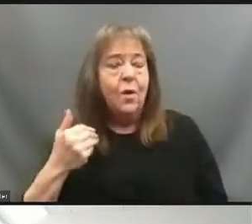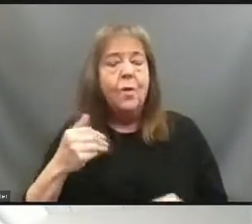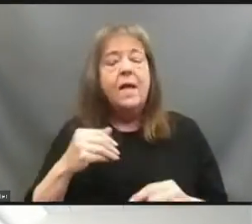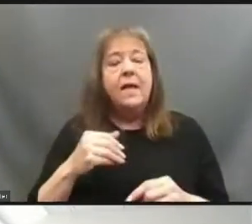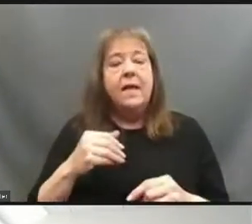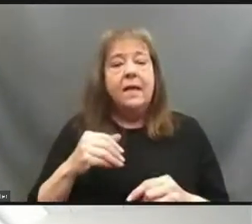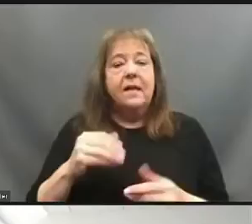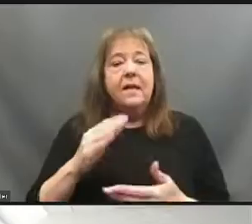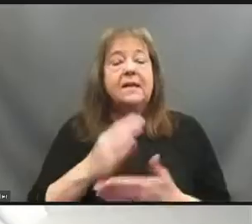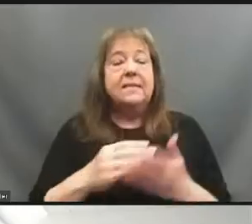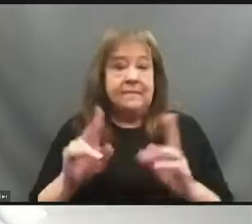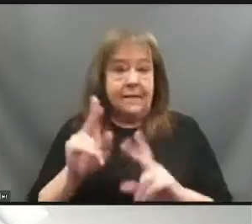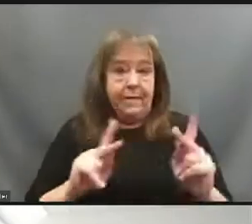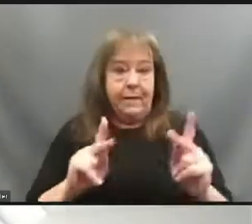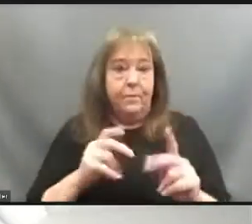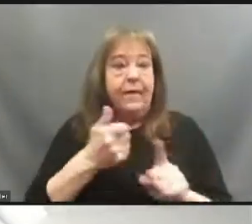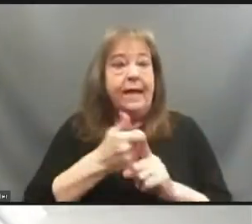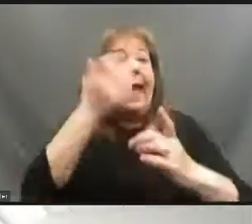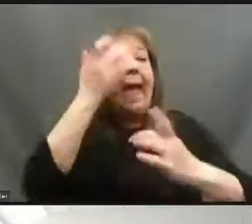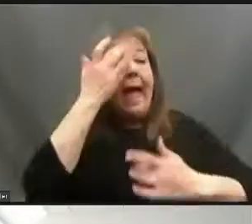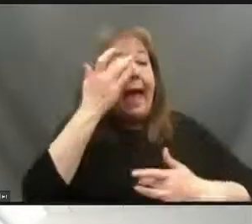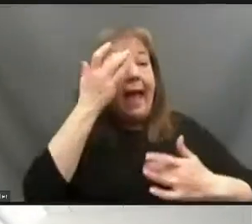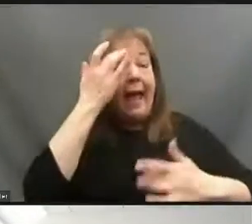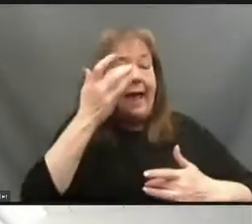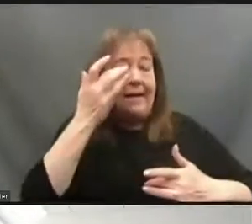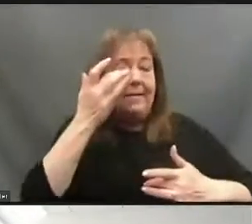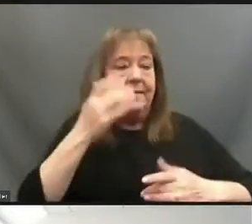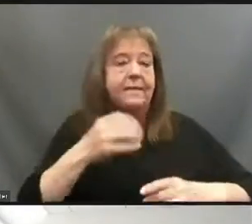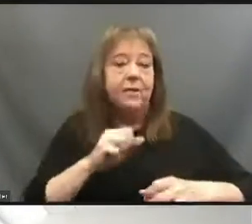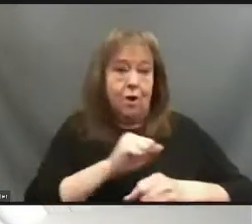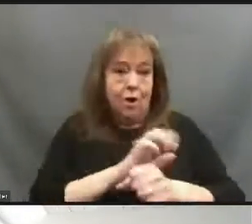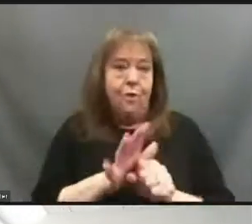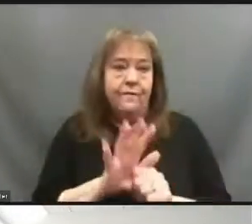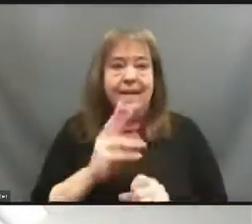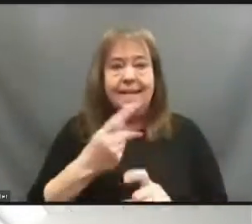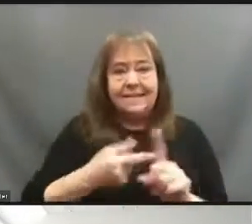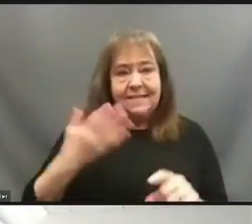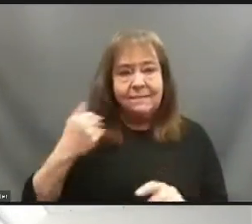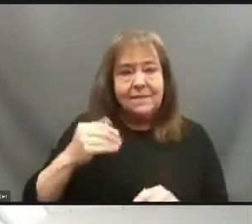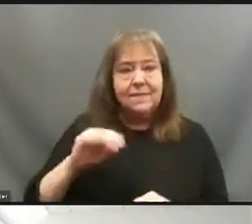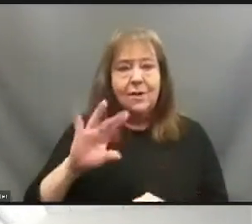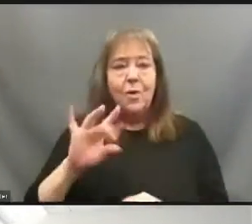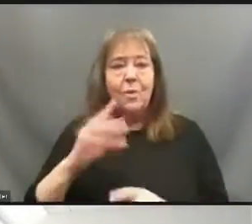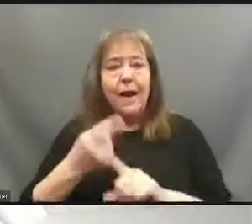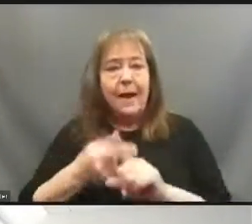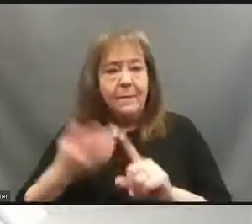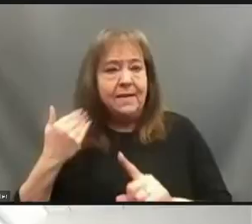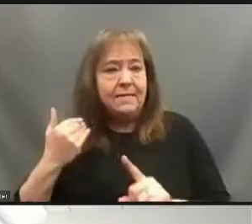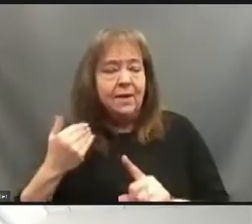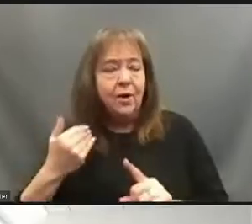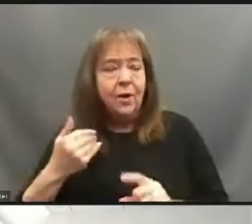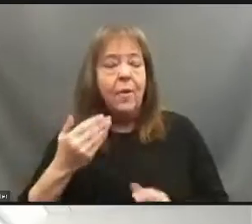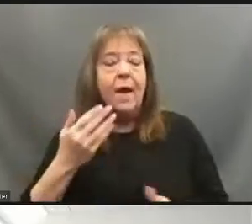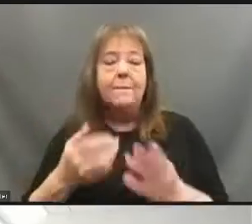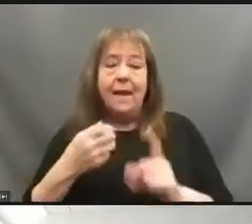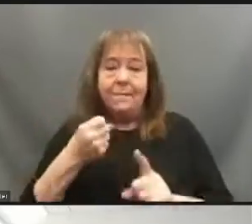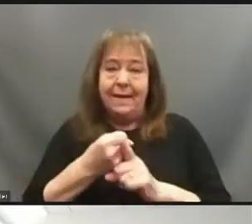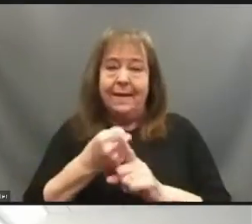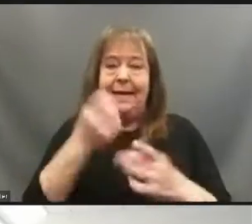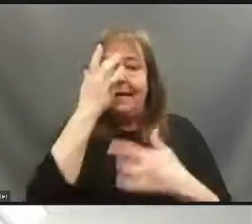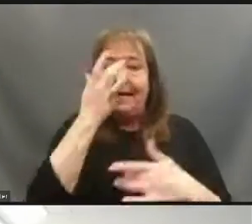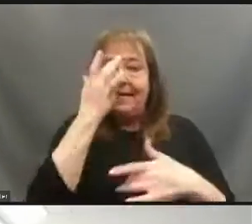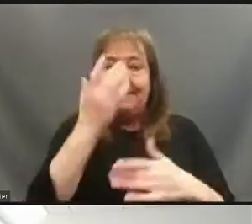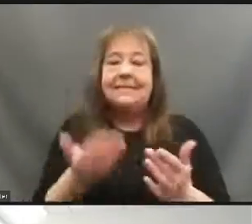infected 6 or 8 months ago. So we have a time period that there's going to be a large percentage of the population that is going to